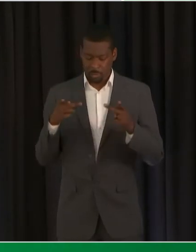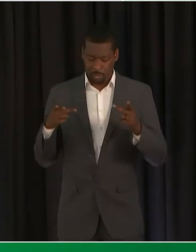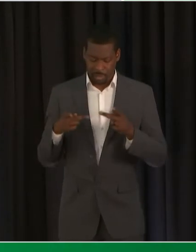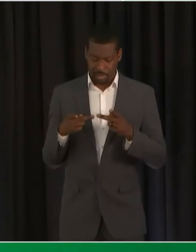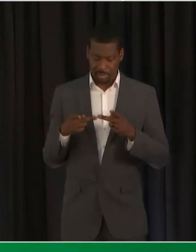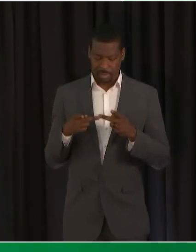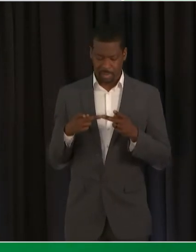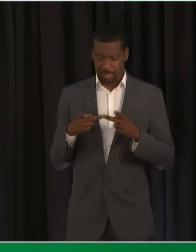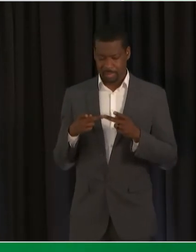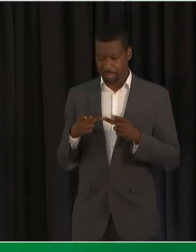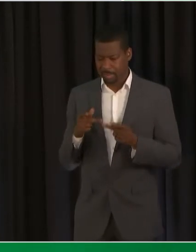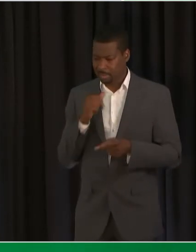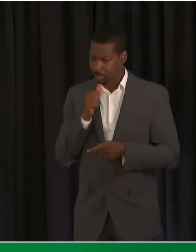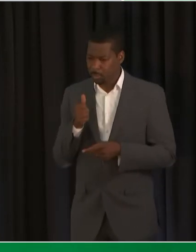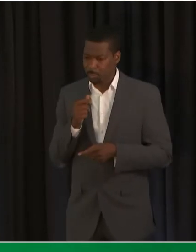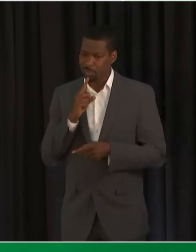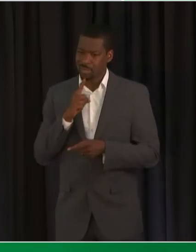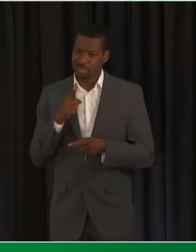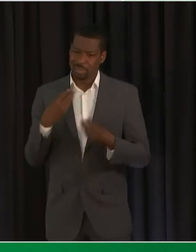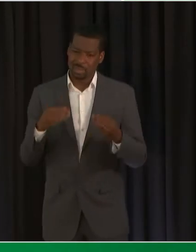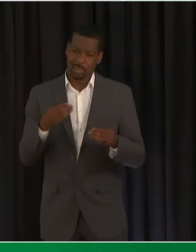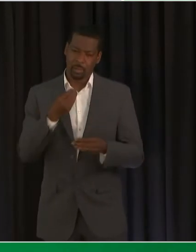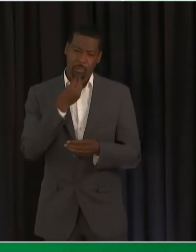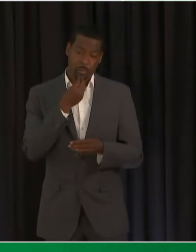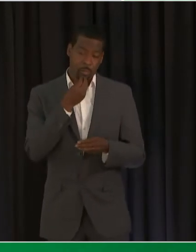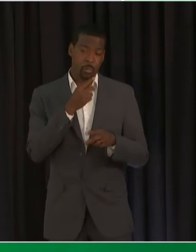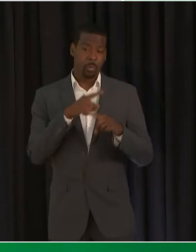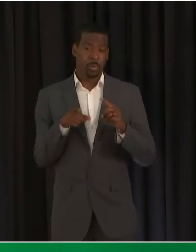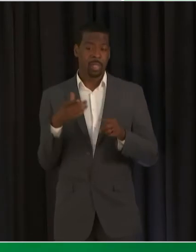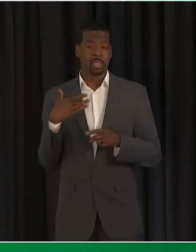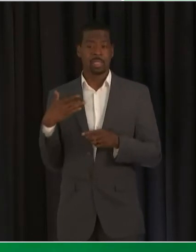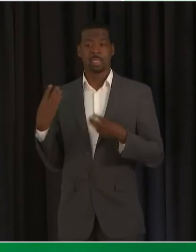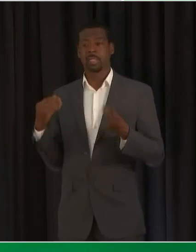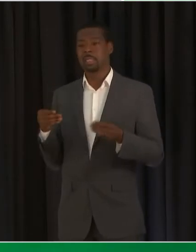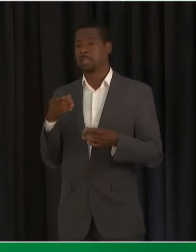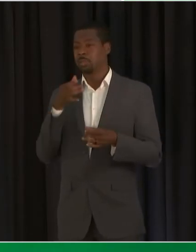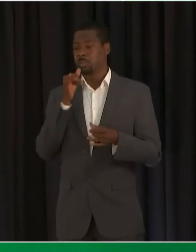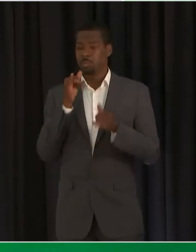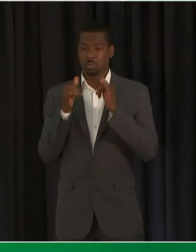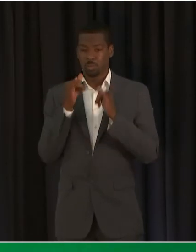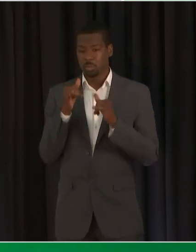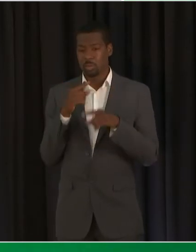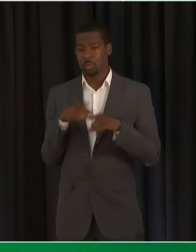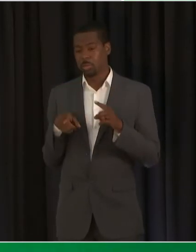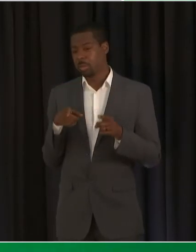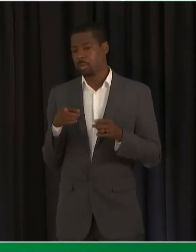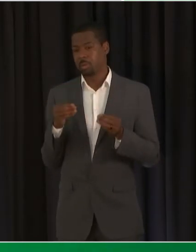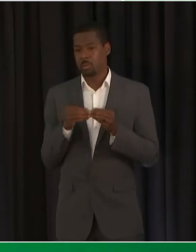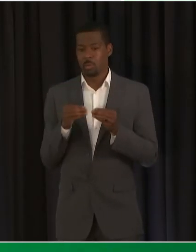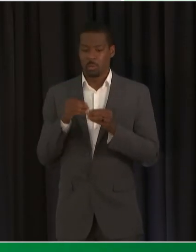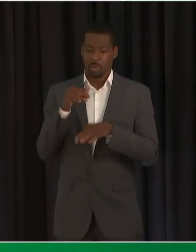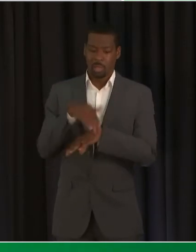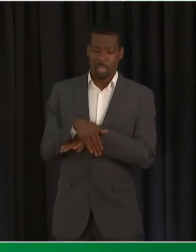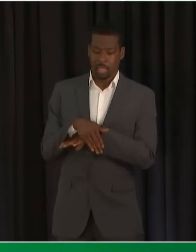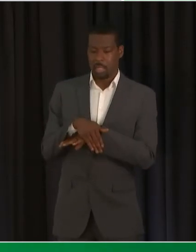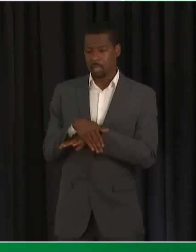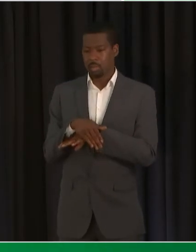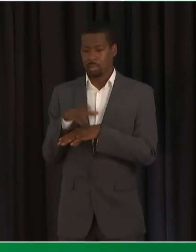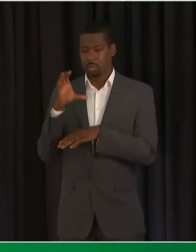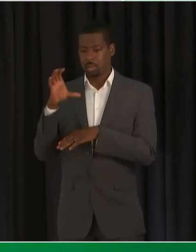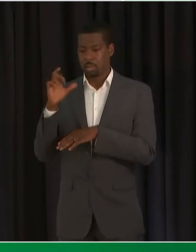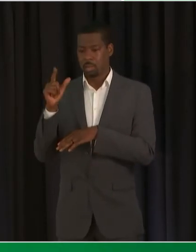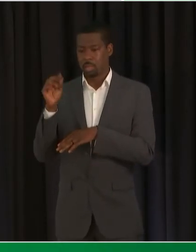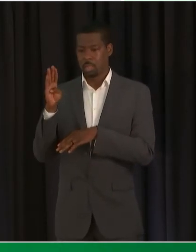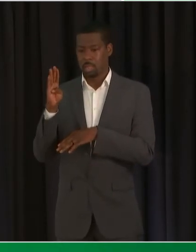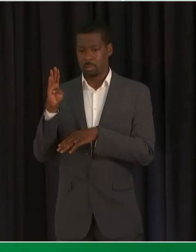that don't primarily sell food but sell drinks. So think of sort of like a nightclub. Which